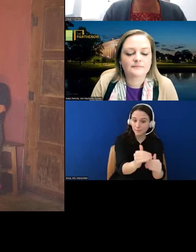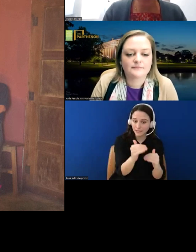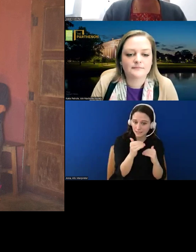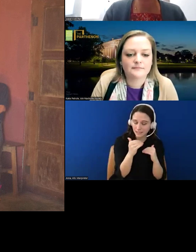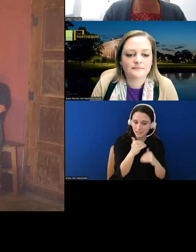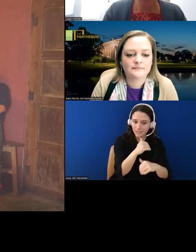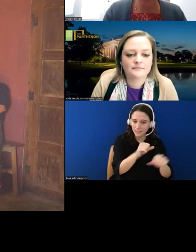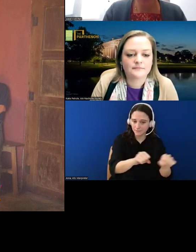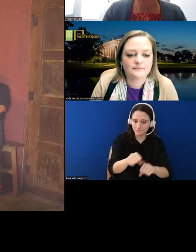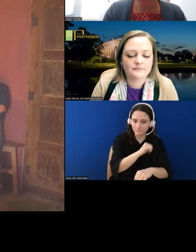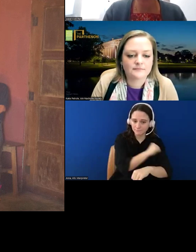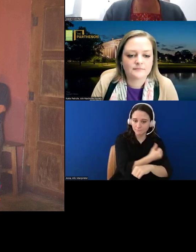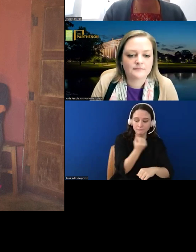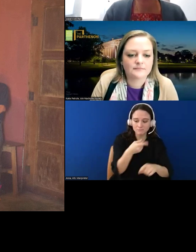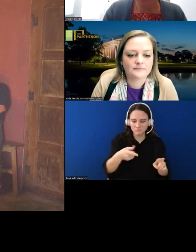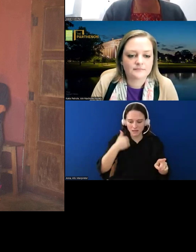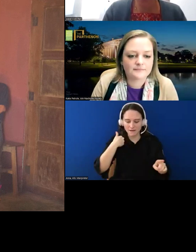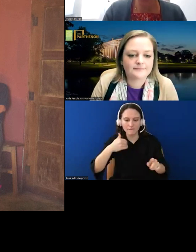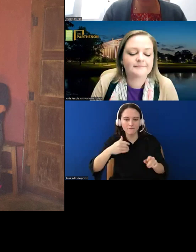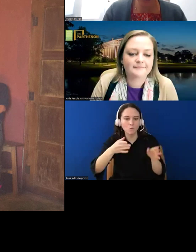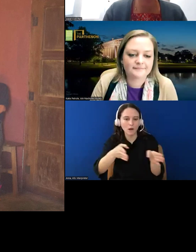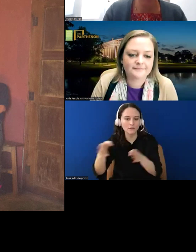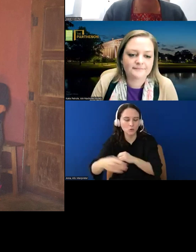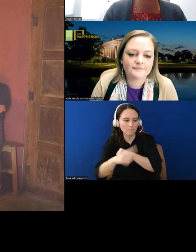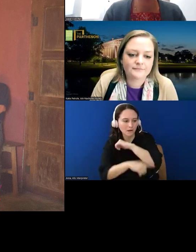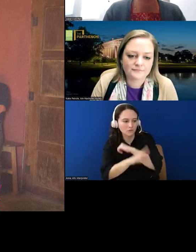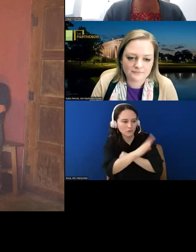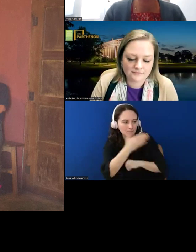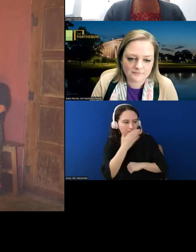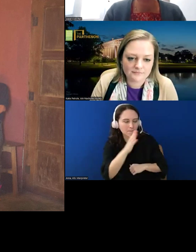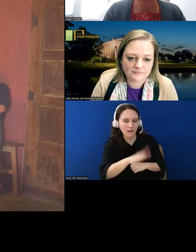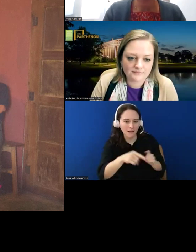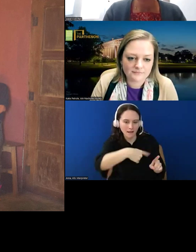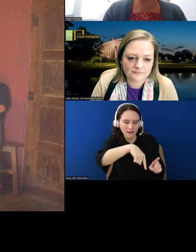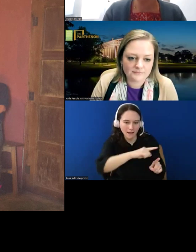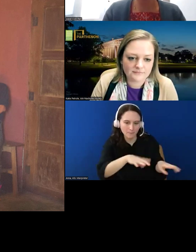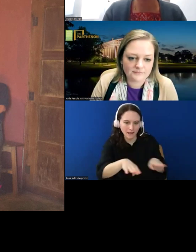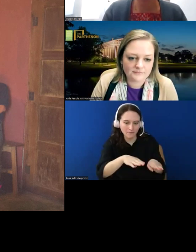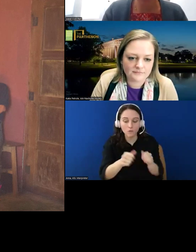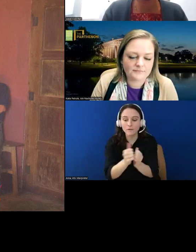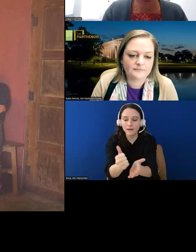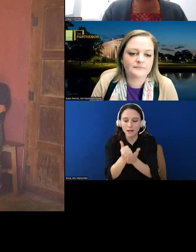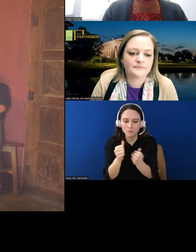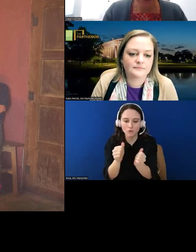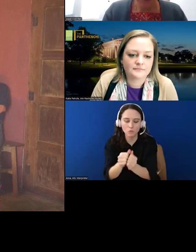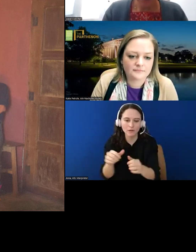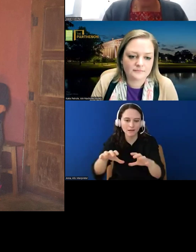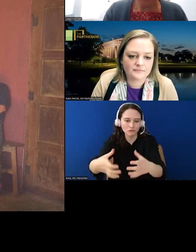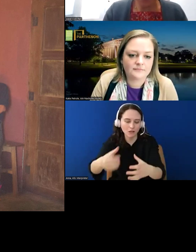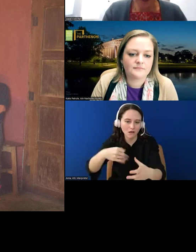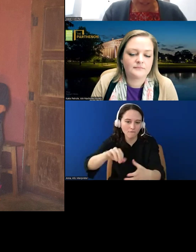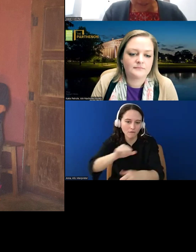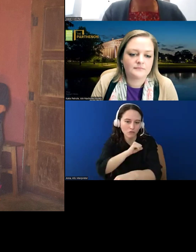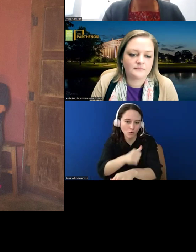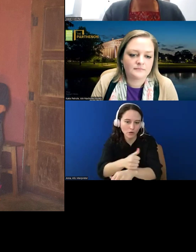were mechanisms to punish their bad behavior or negligence with the help of the Council of the Authorities and by organized protest. It